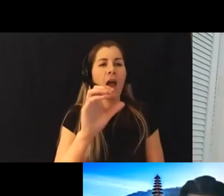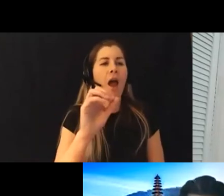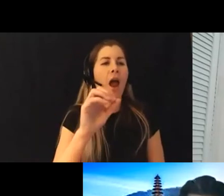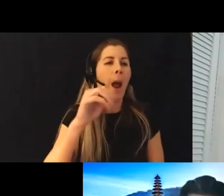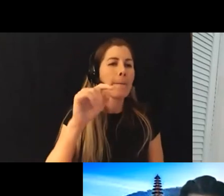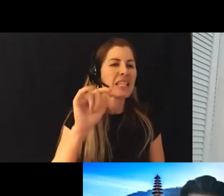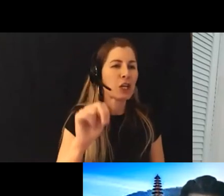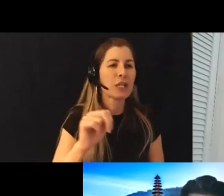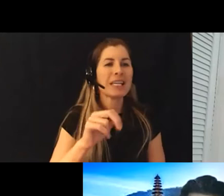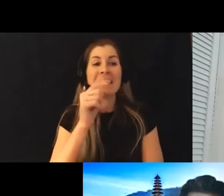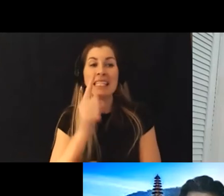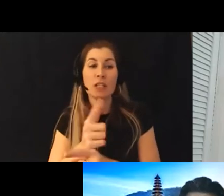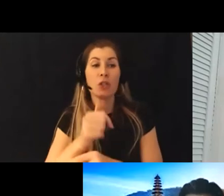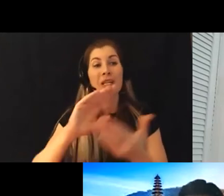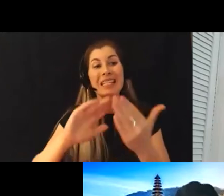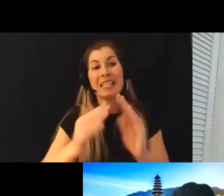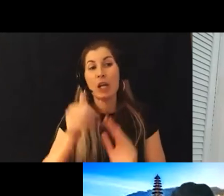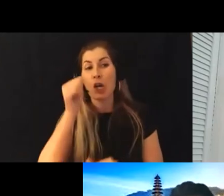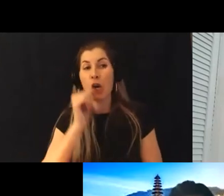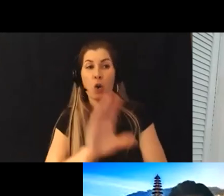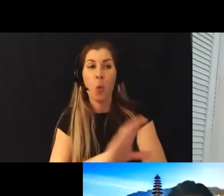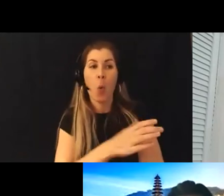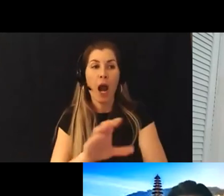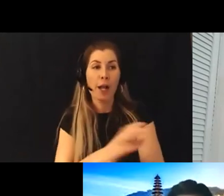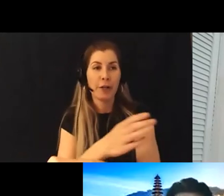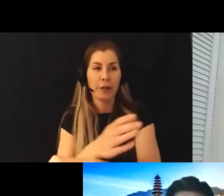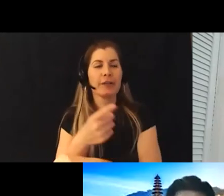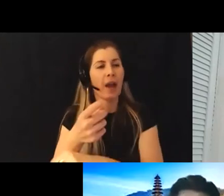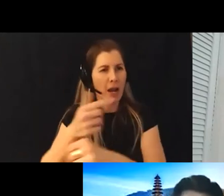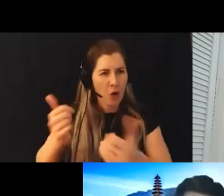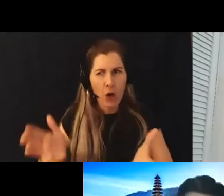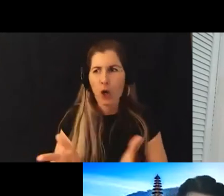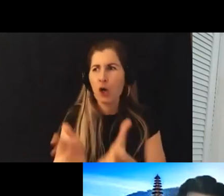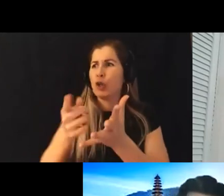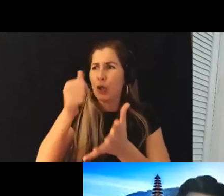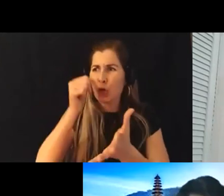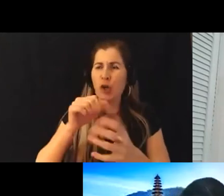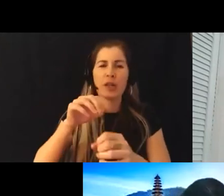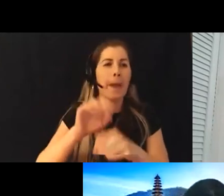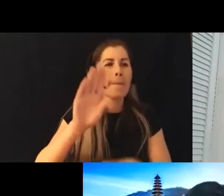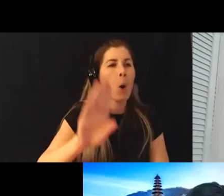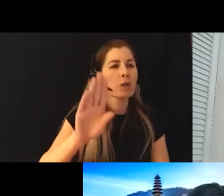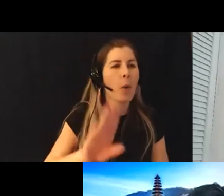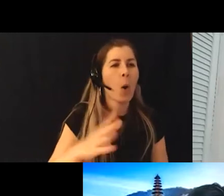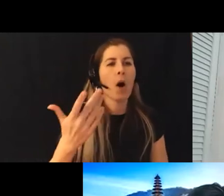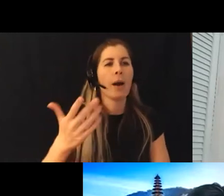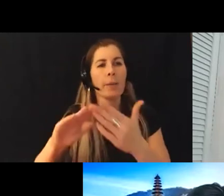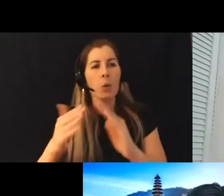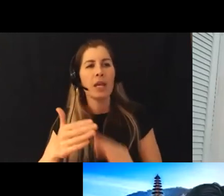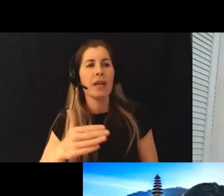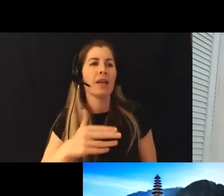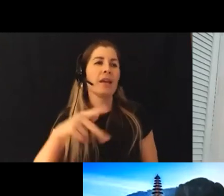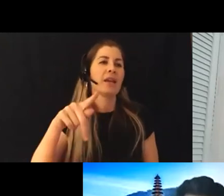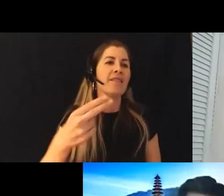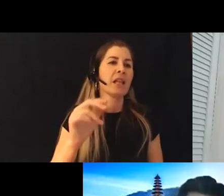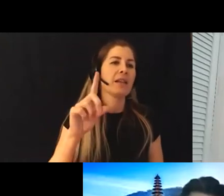Girl Choir is all about elevating and uplifting girls from communities in Baltimore, communities in Philadelphia, and communities in